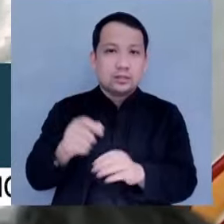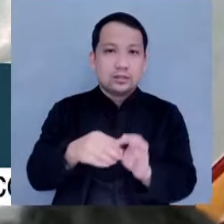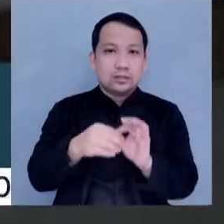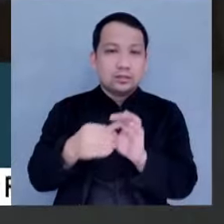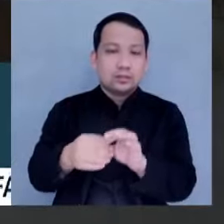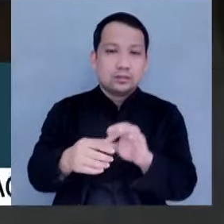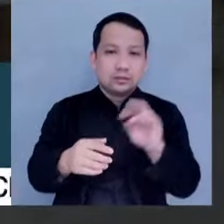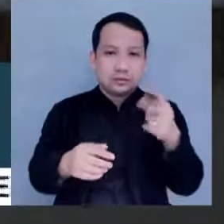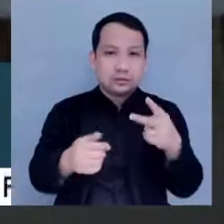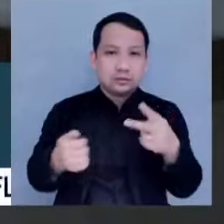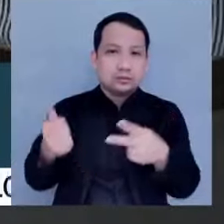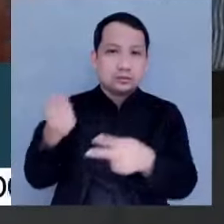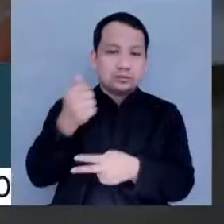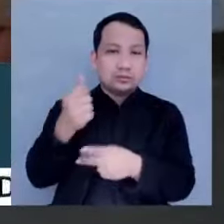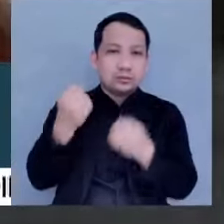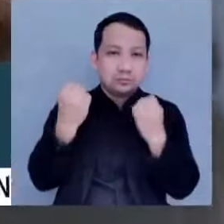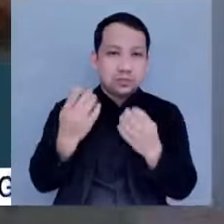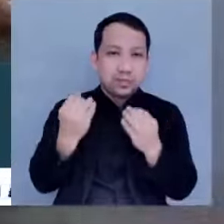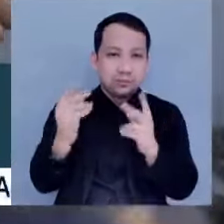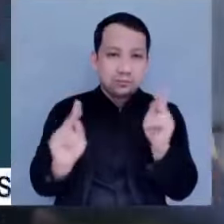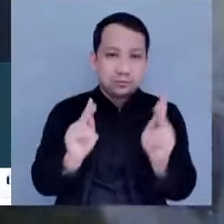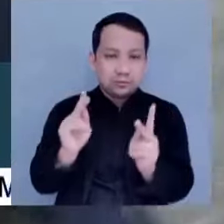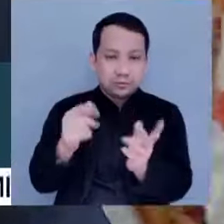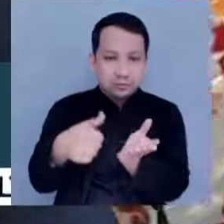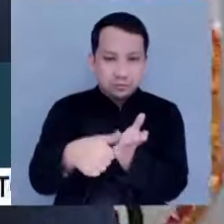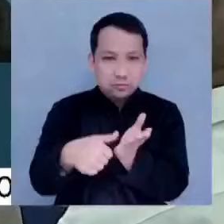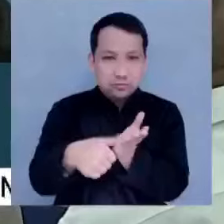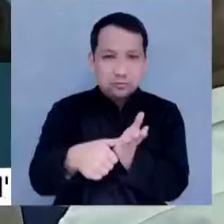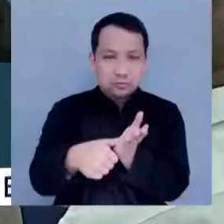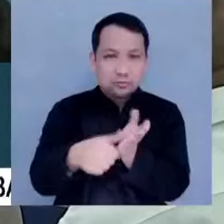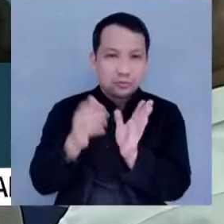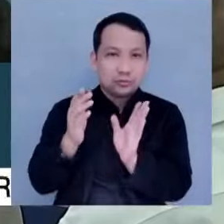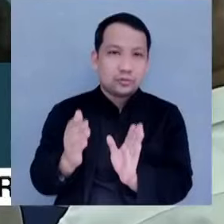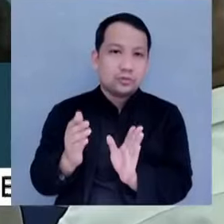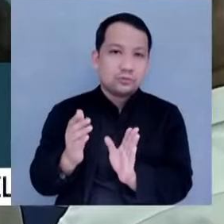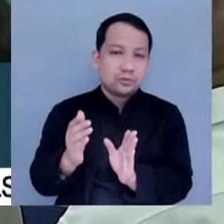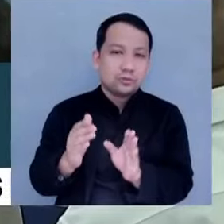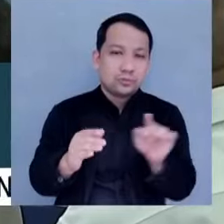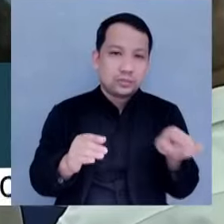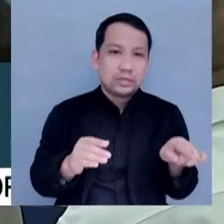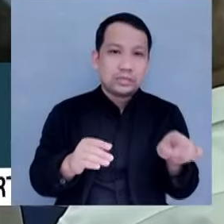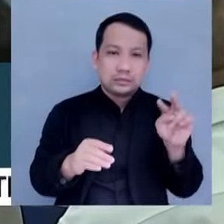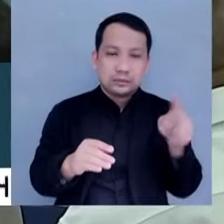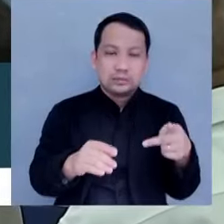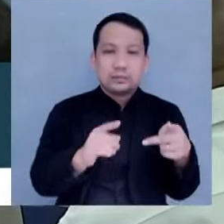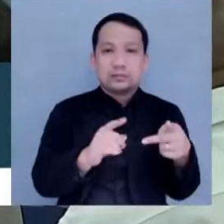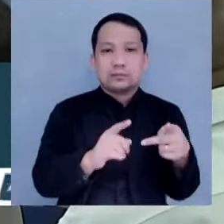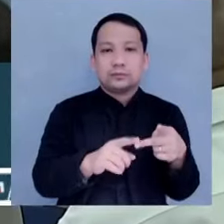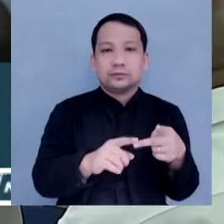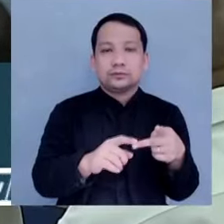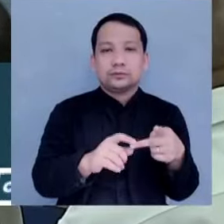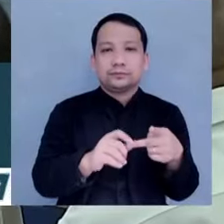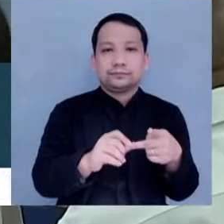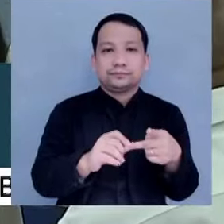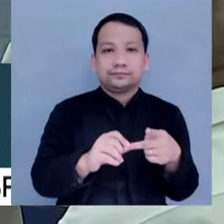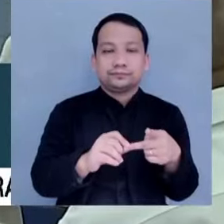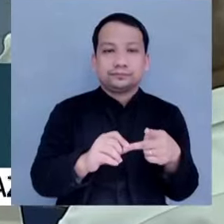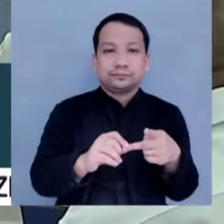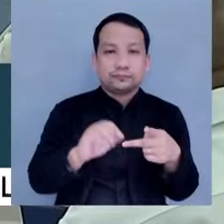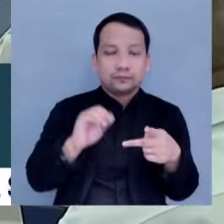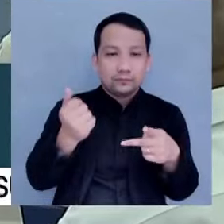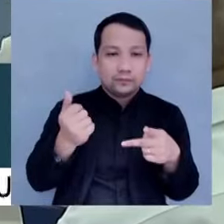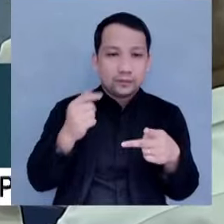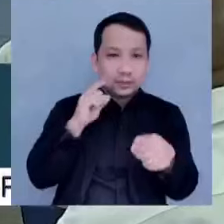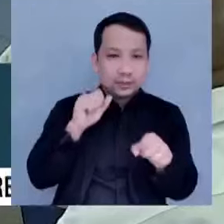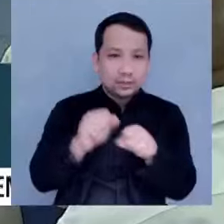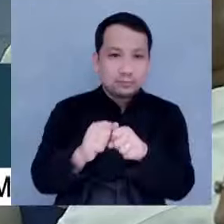most vote-rich province. The former Cavite governor is the second Remulla in President Ferdinand Marcos Jr.'s cabinet, as Boying